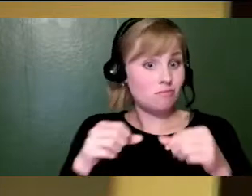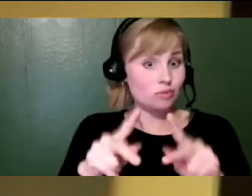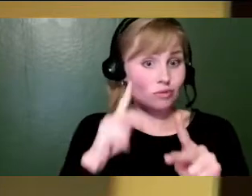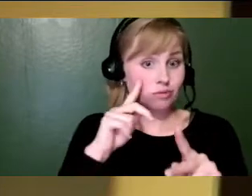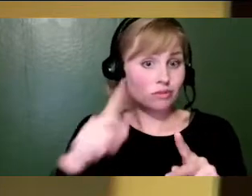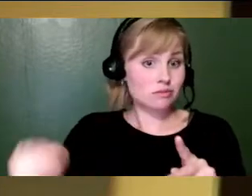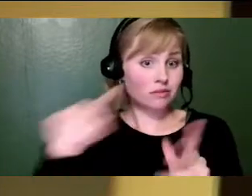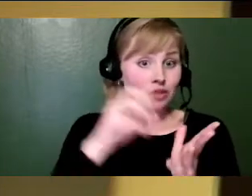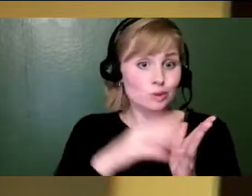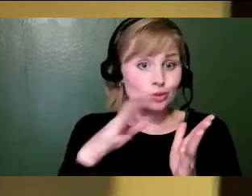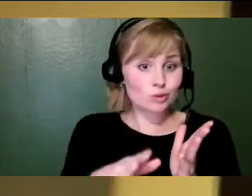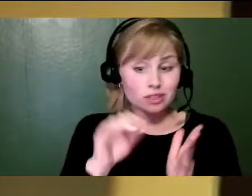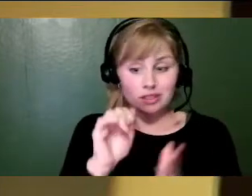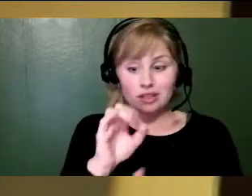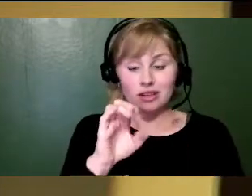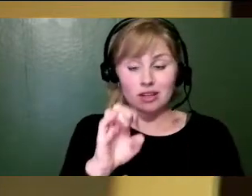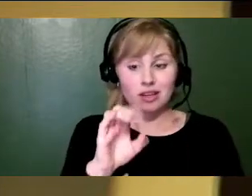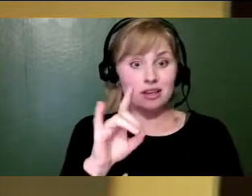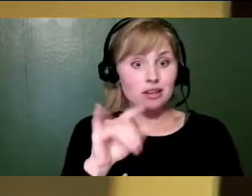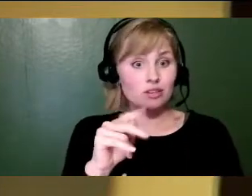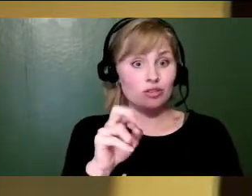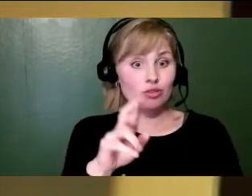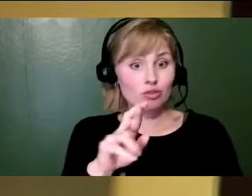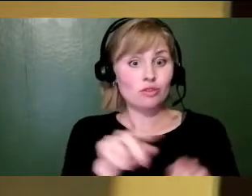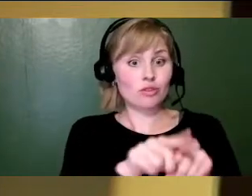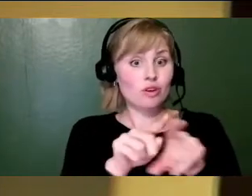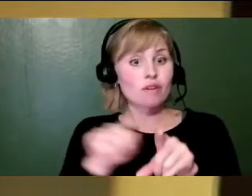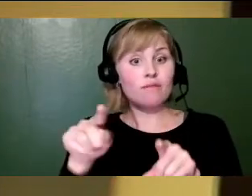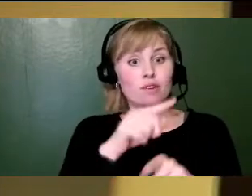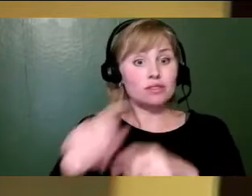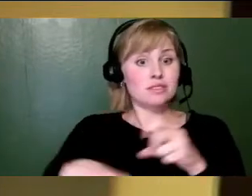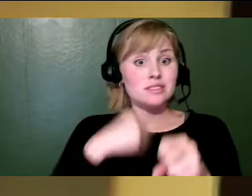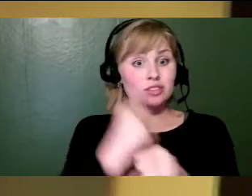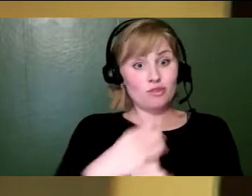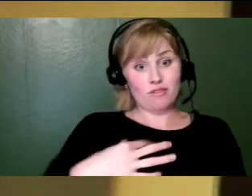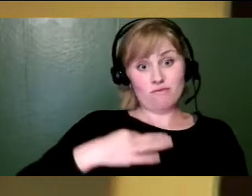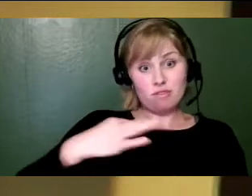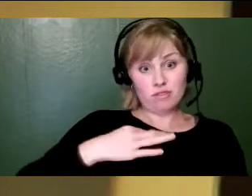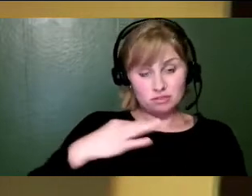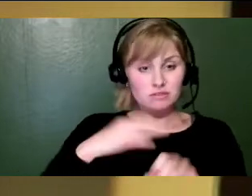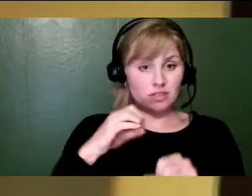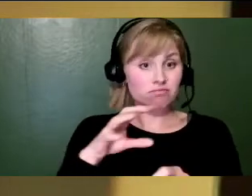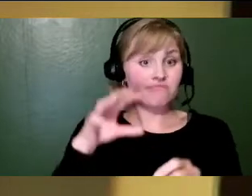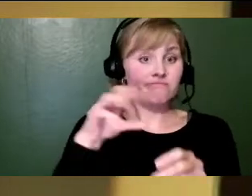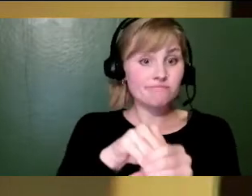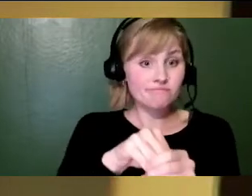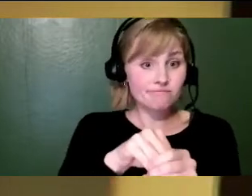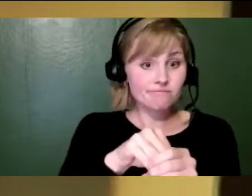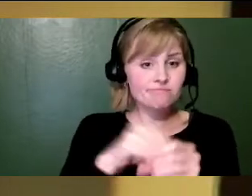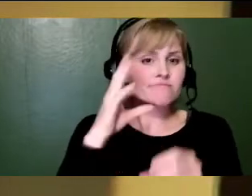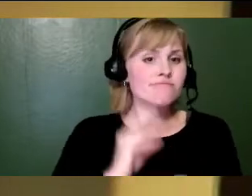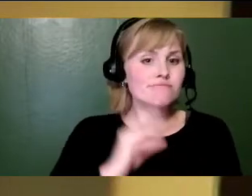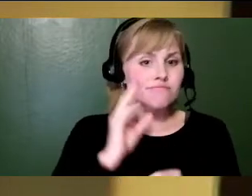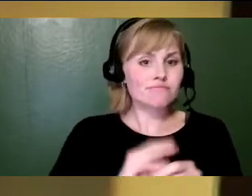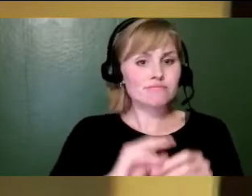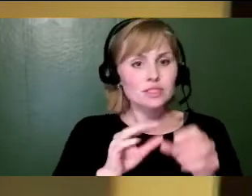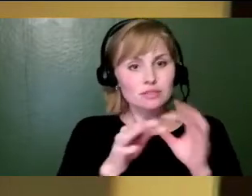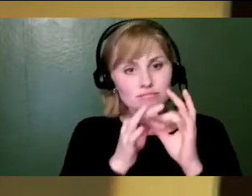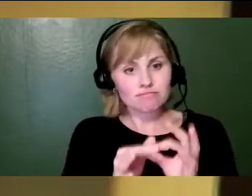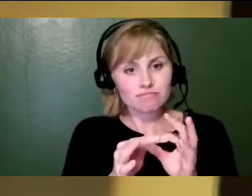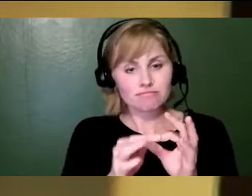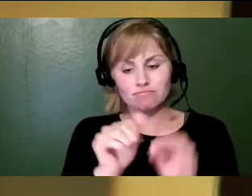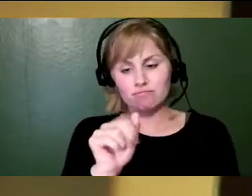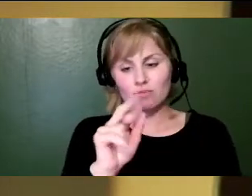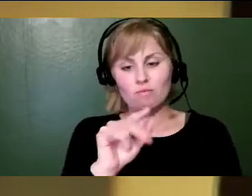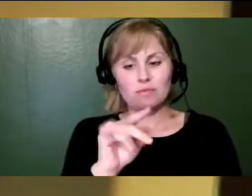credit and a further dozen first-year student volunteers to gain experience in arbitration law, interact with authors,